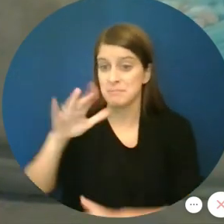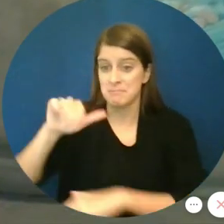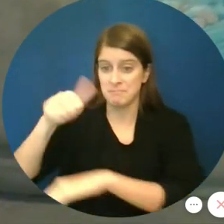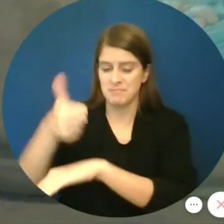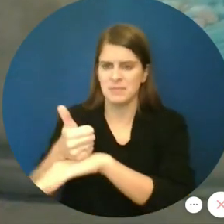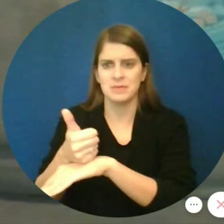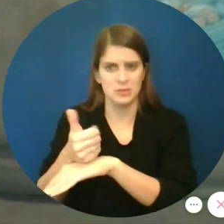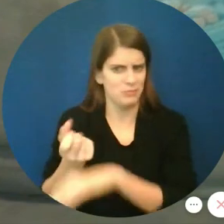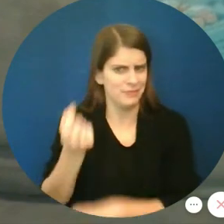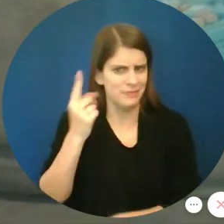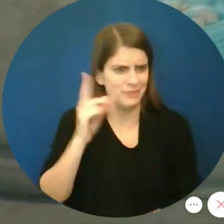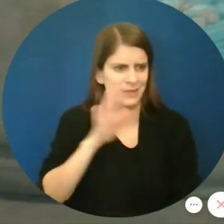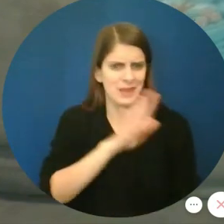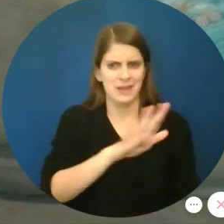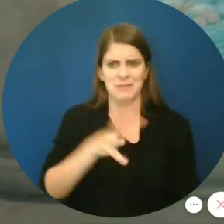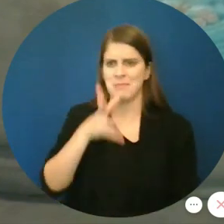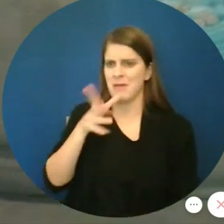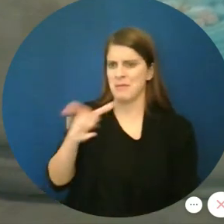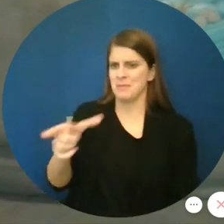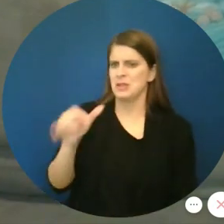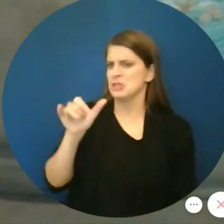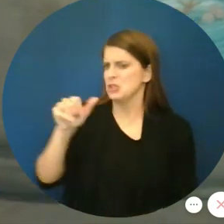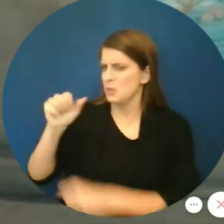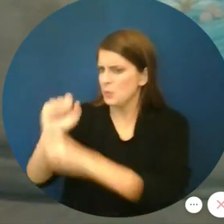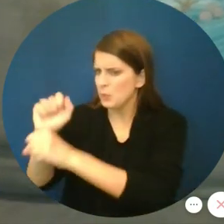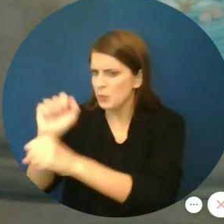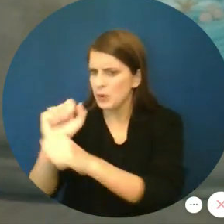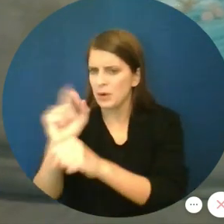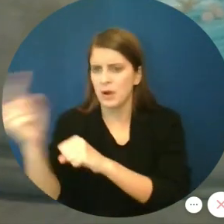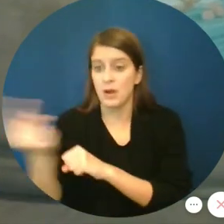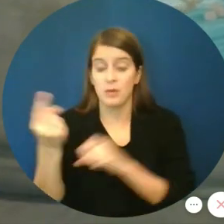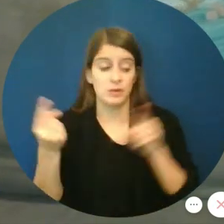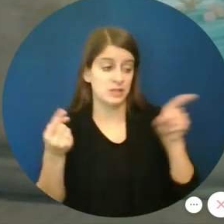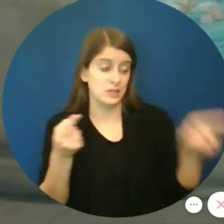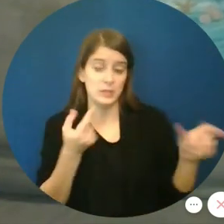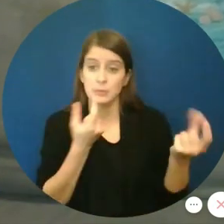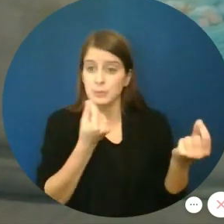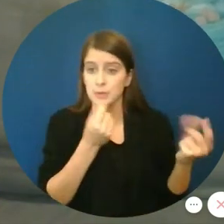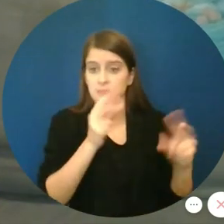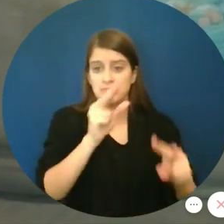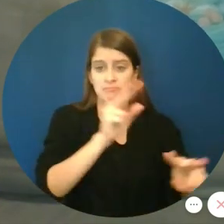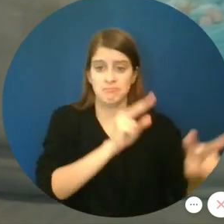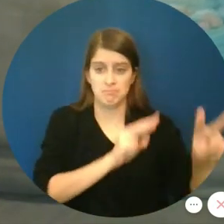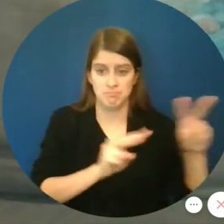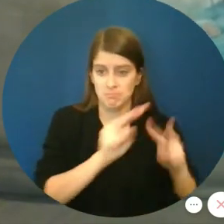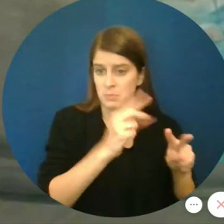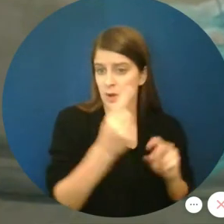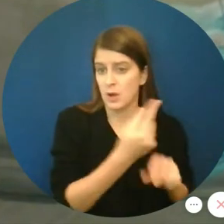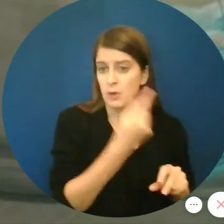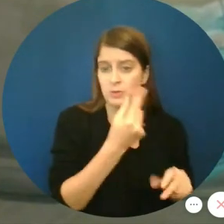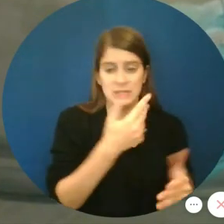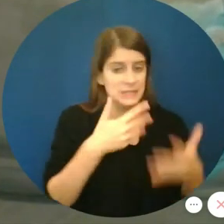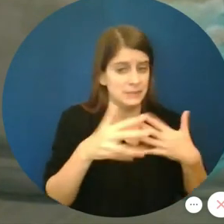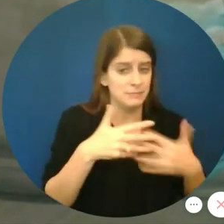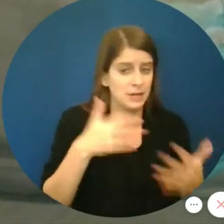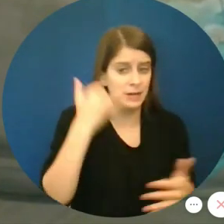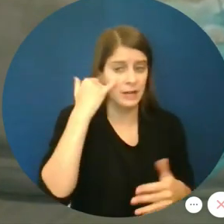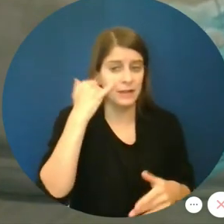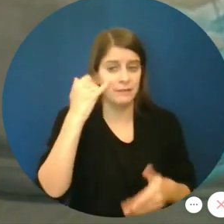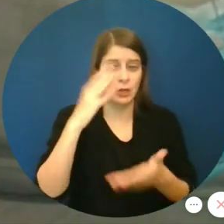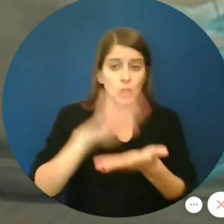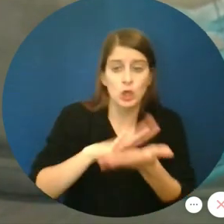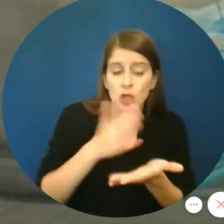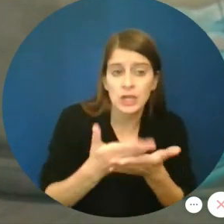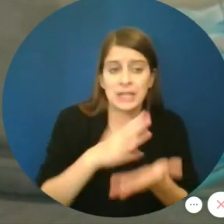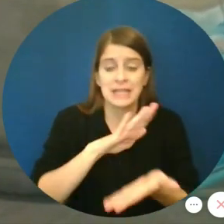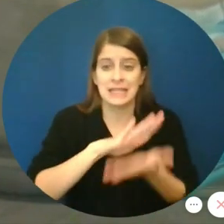working. Ernest never stopped observing, even while cooking, cleaning, and watching his younger brother and sister.